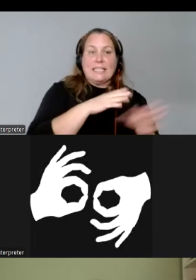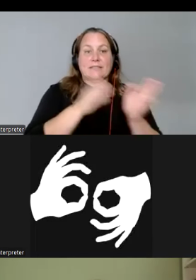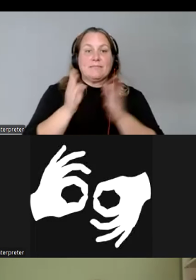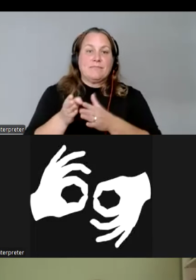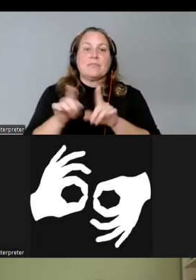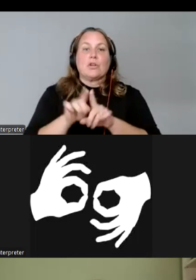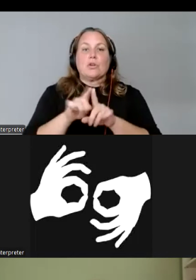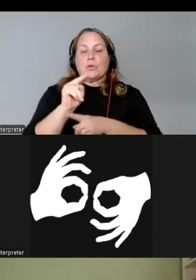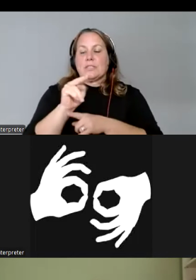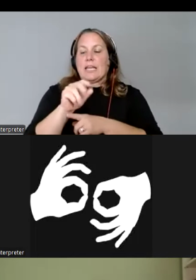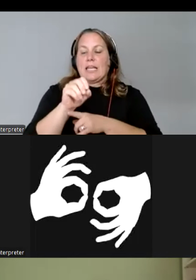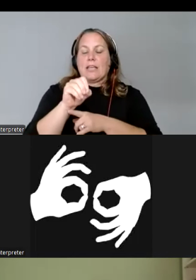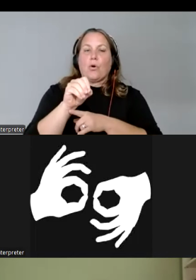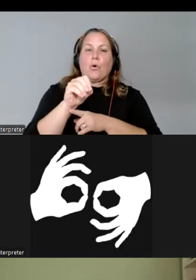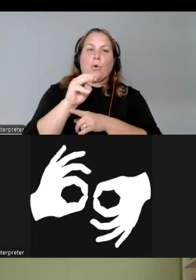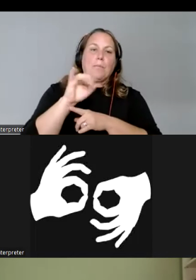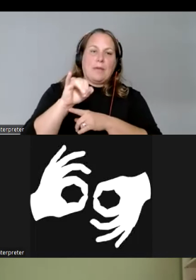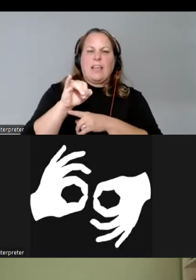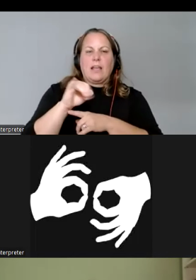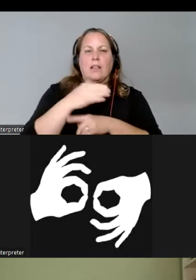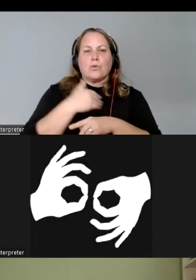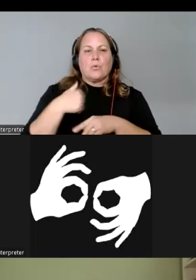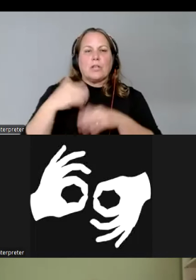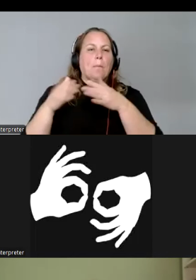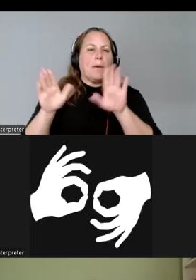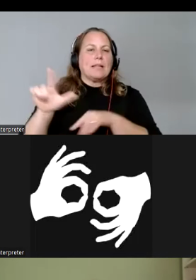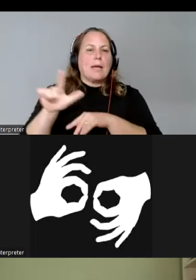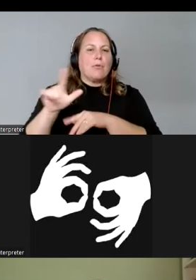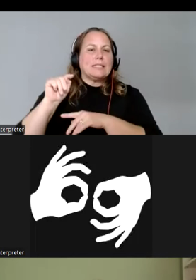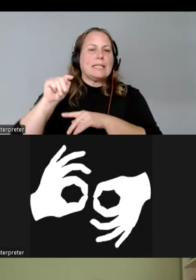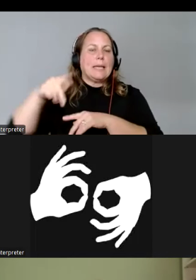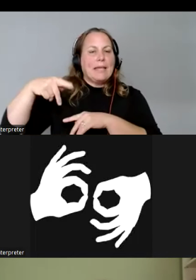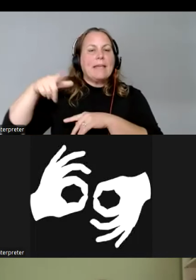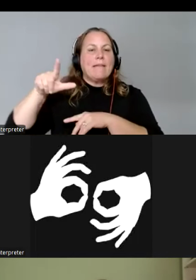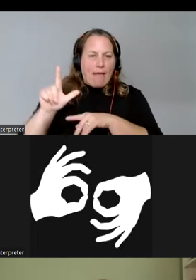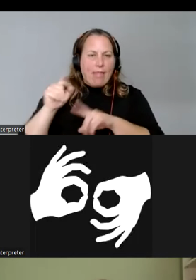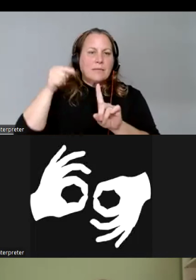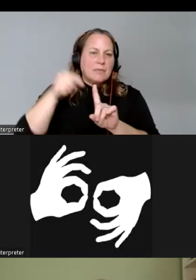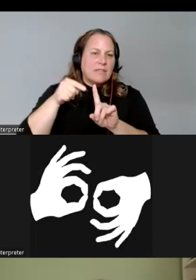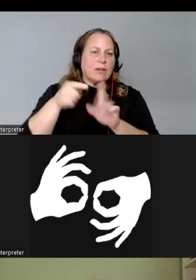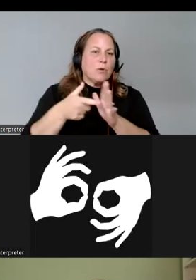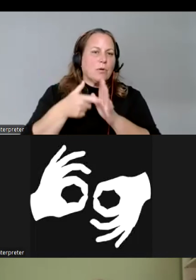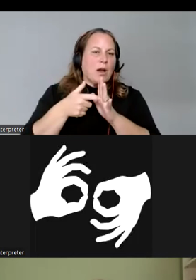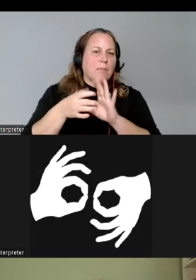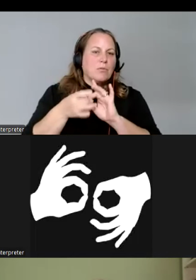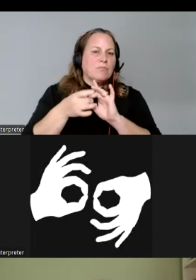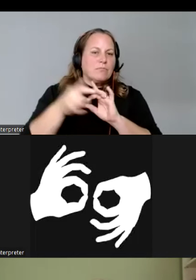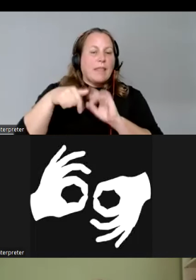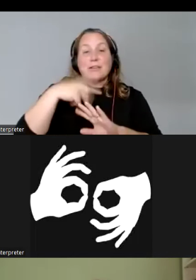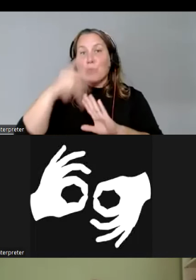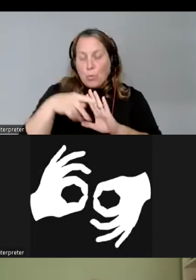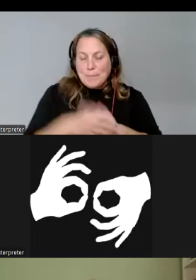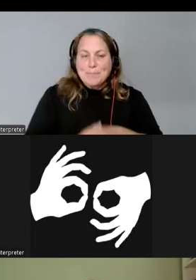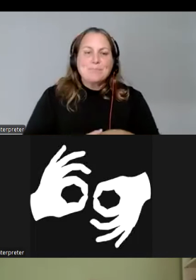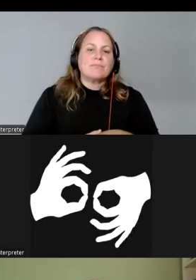Public Library, join and talk about the specifics of working with TPL in the context of this program.